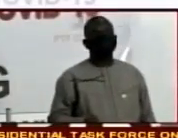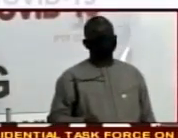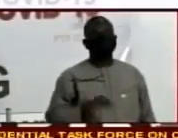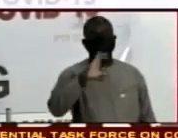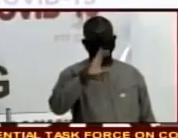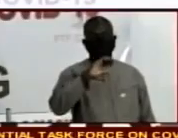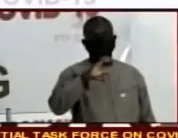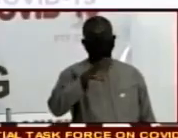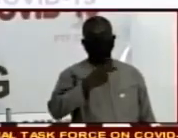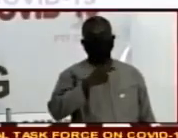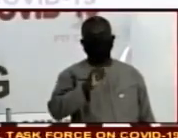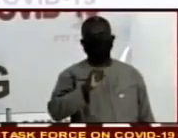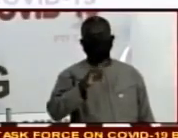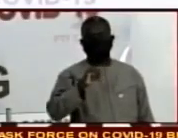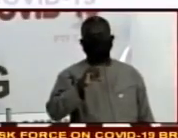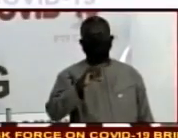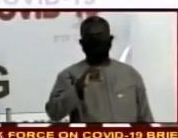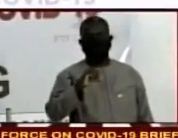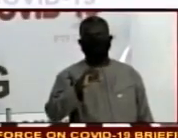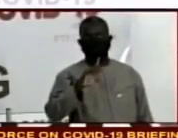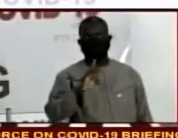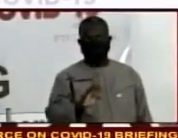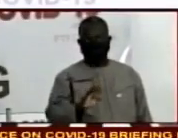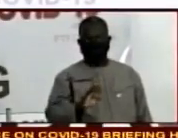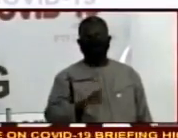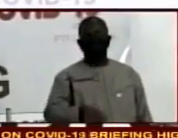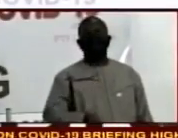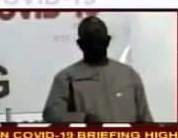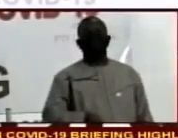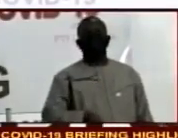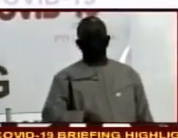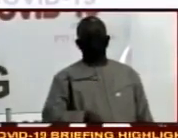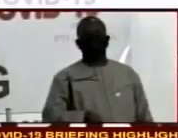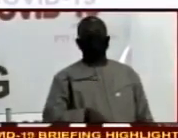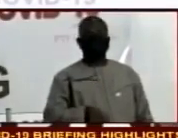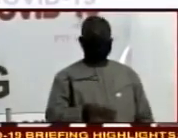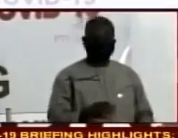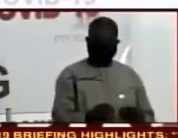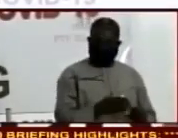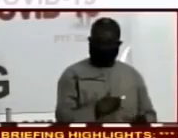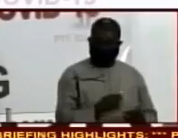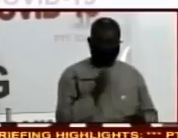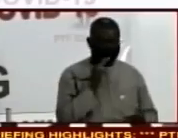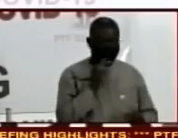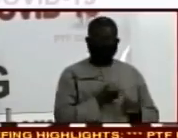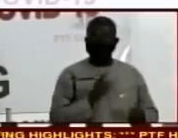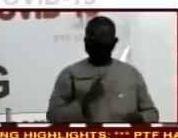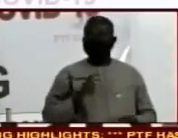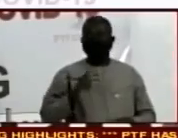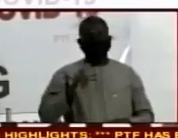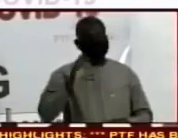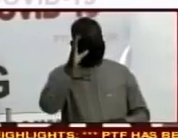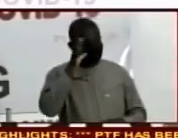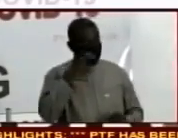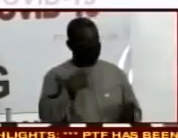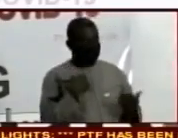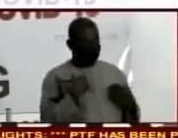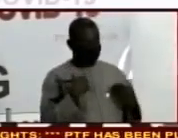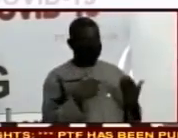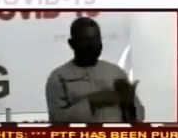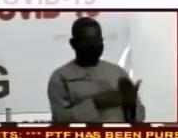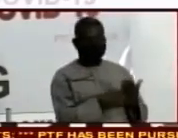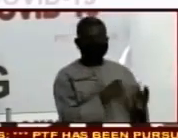flights, they're not normal commercial flights. So obviously the Nigerians in China have tickets for a